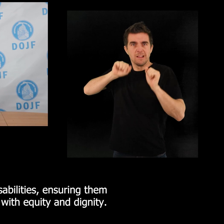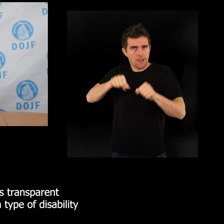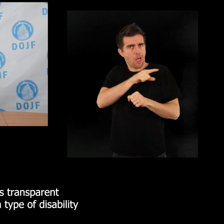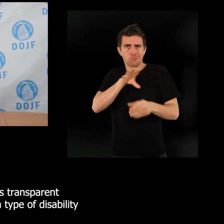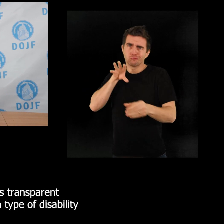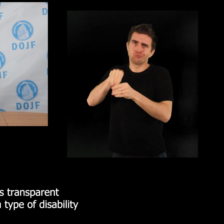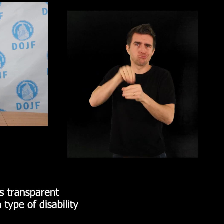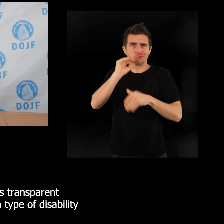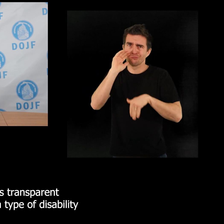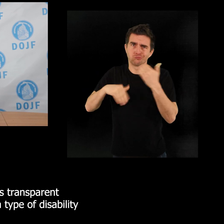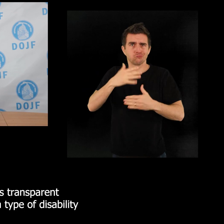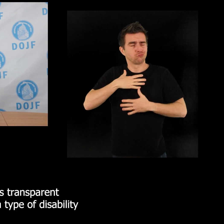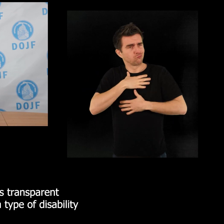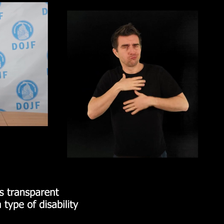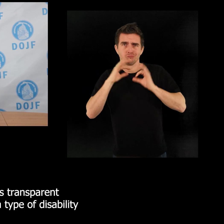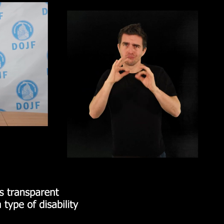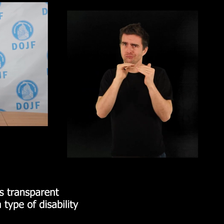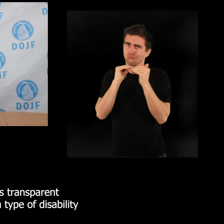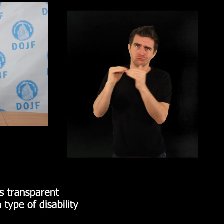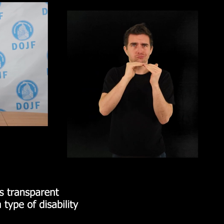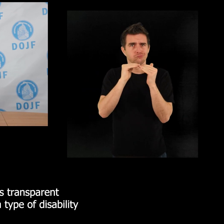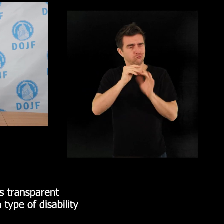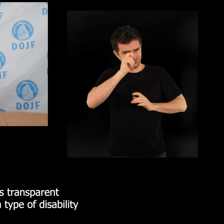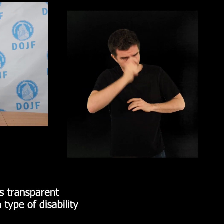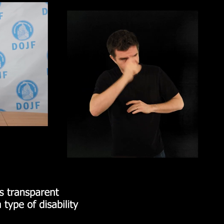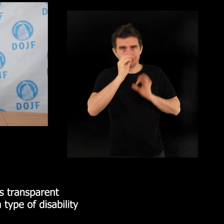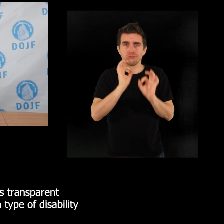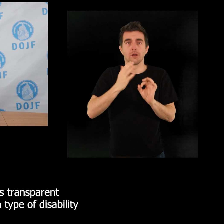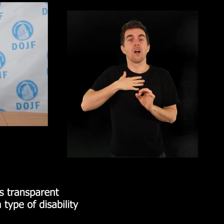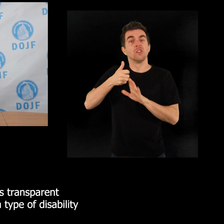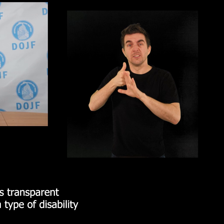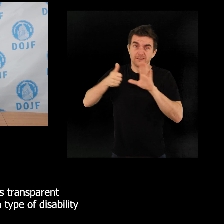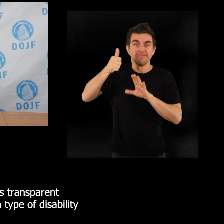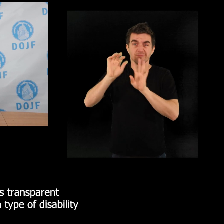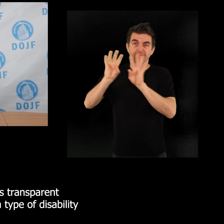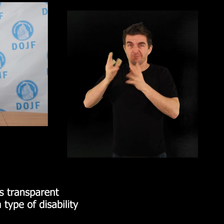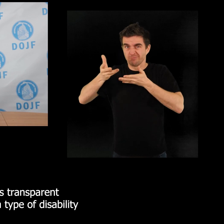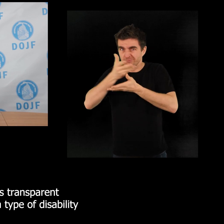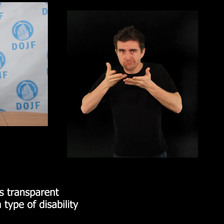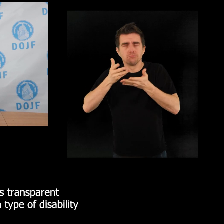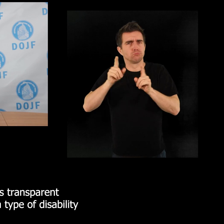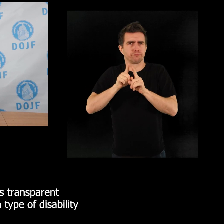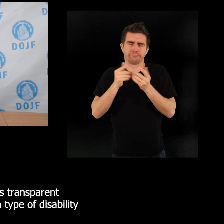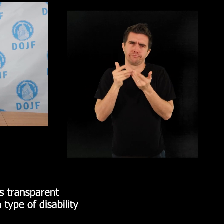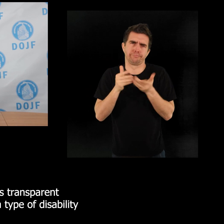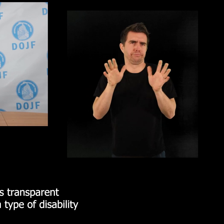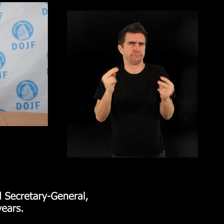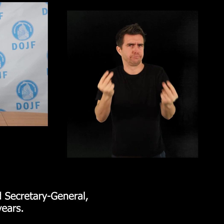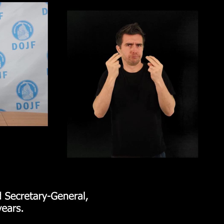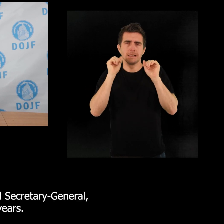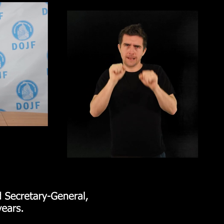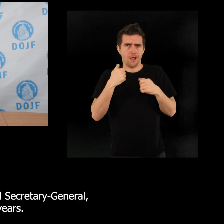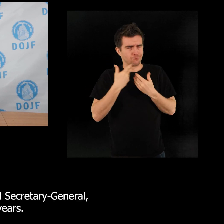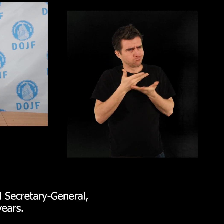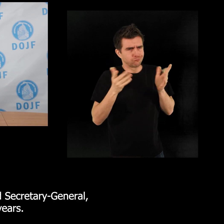dignity. Our executive committee is transparent and giving opportunity for each type of disability